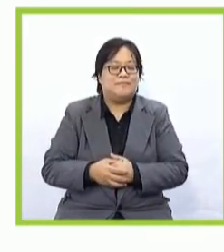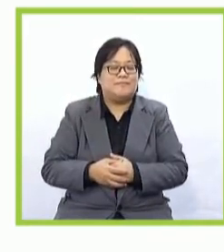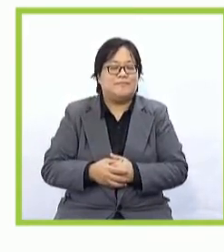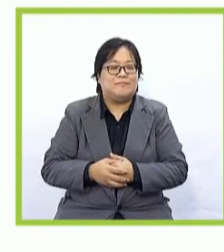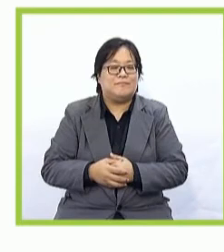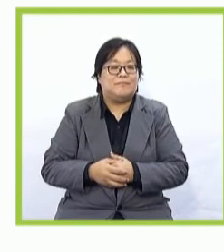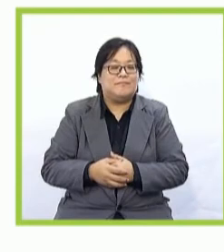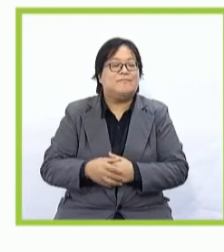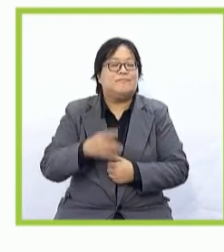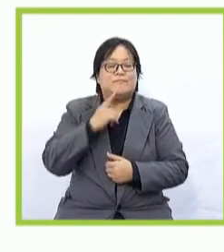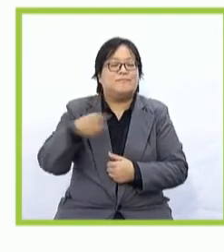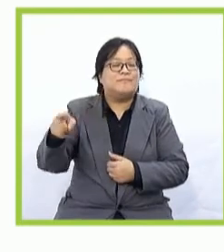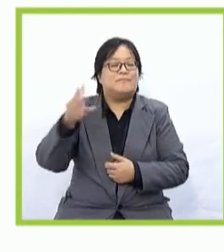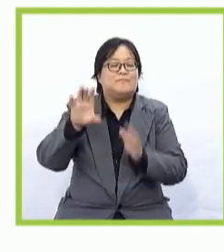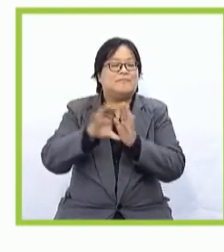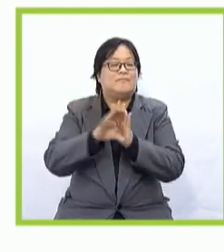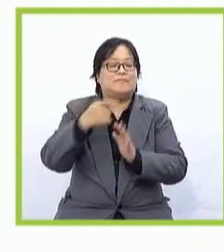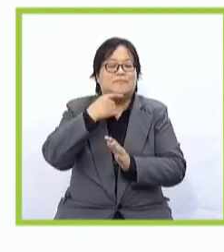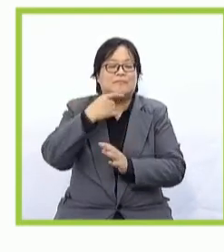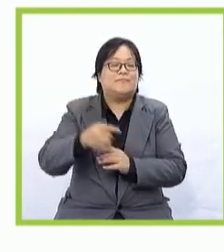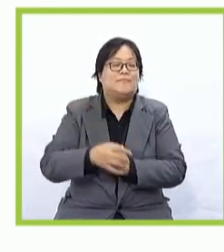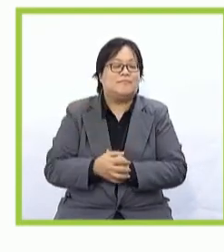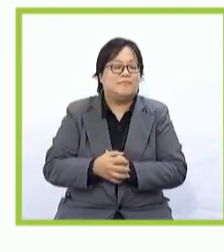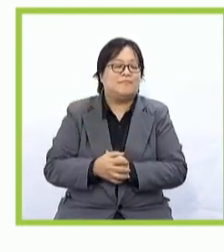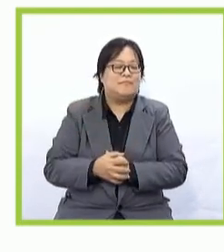They will say, for example, to